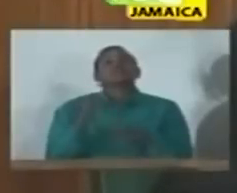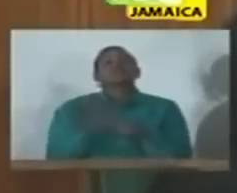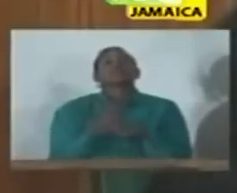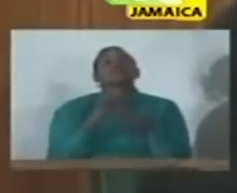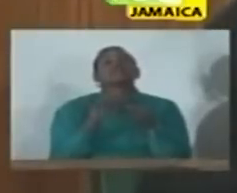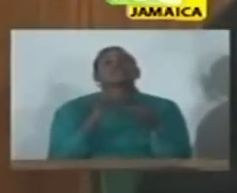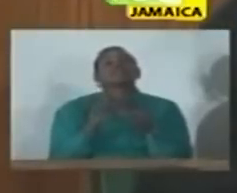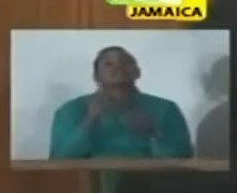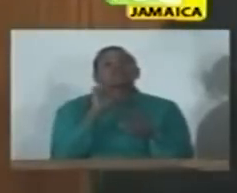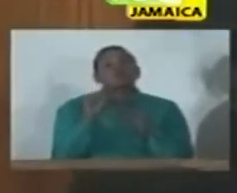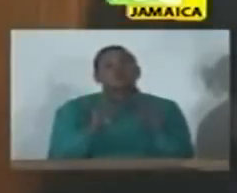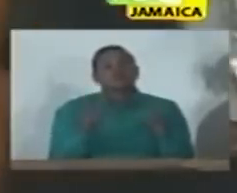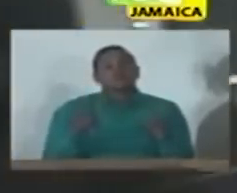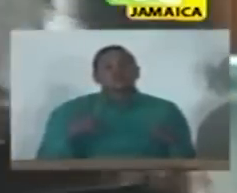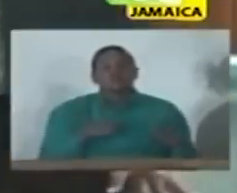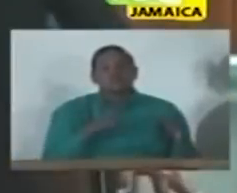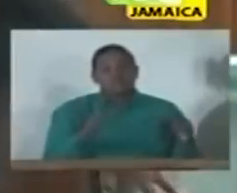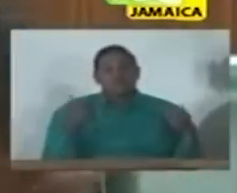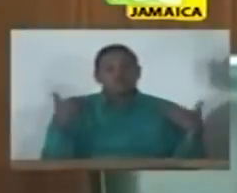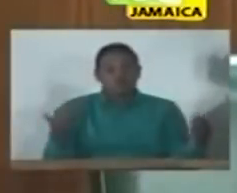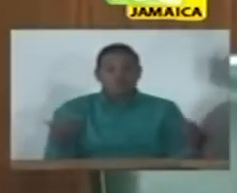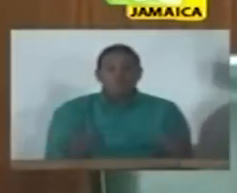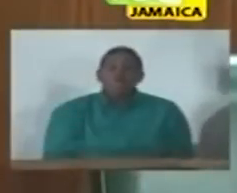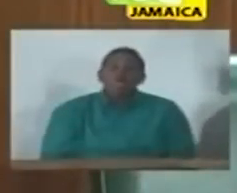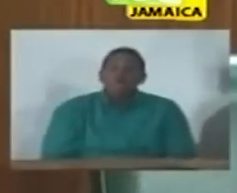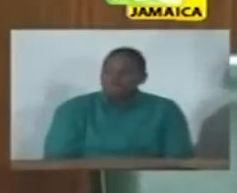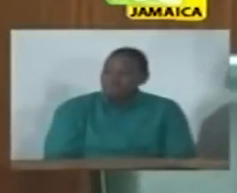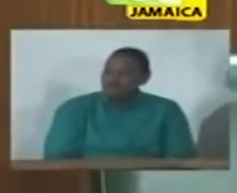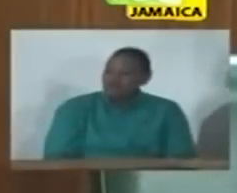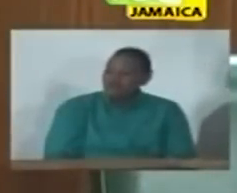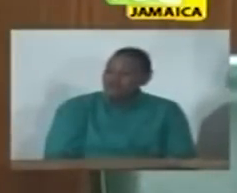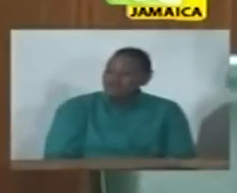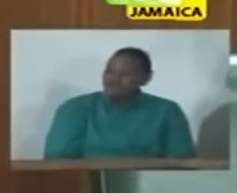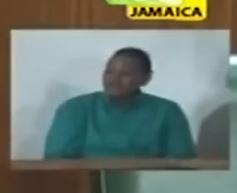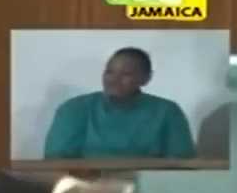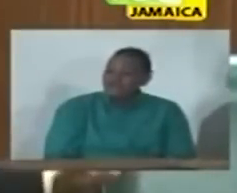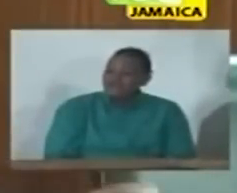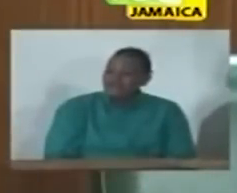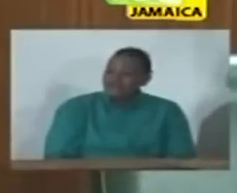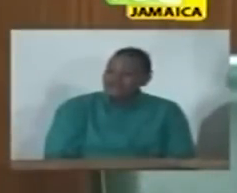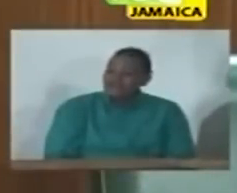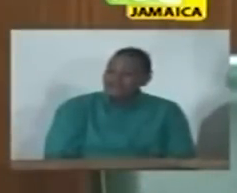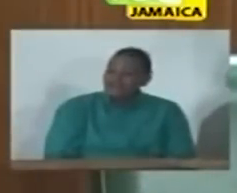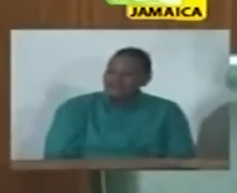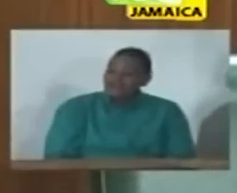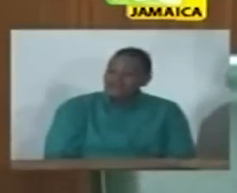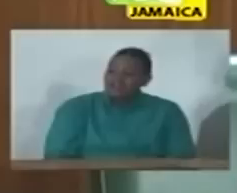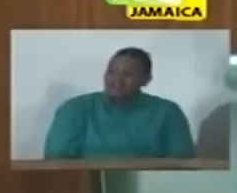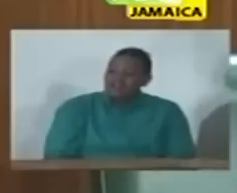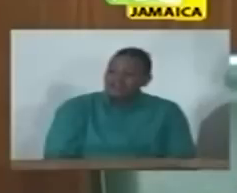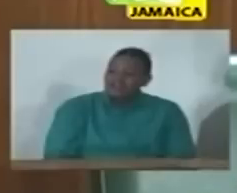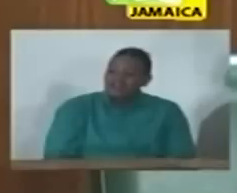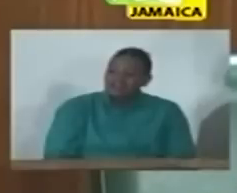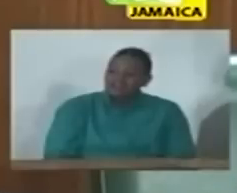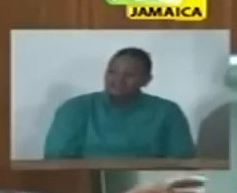just do that so we can? I'm going to make something pellucid.